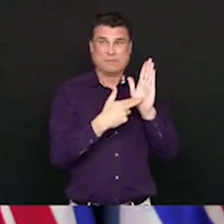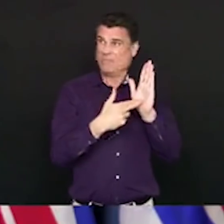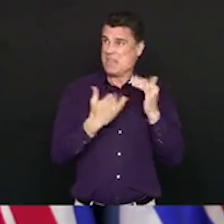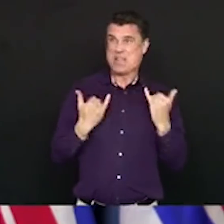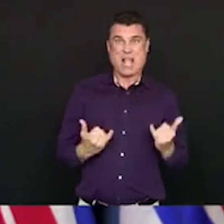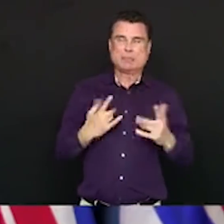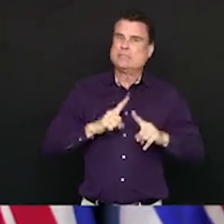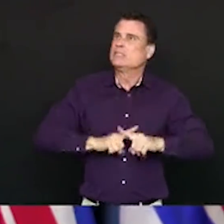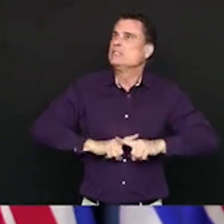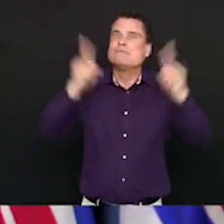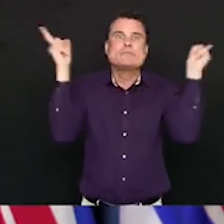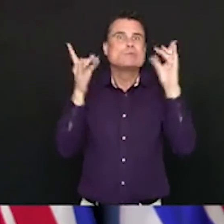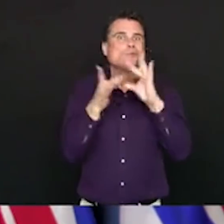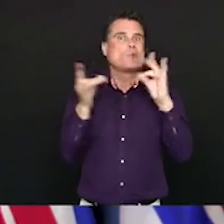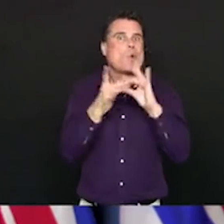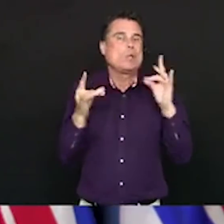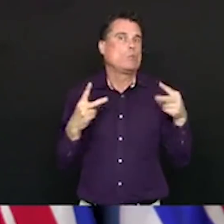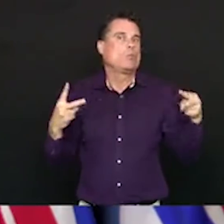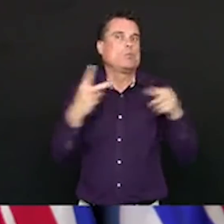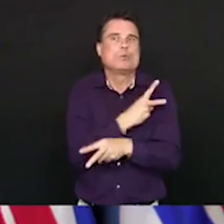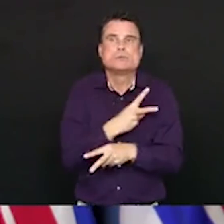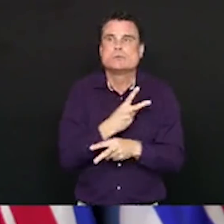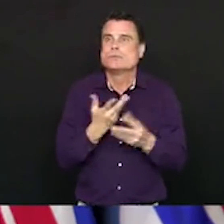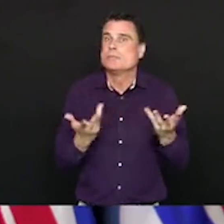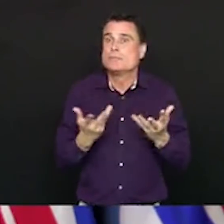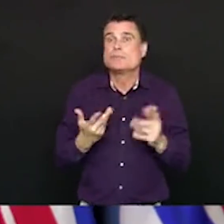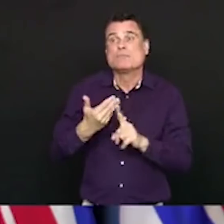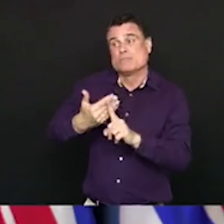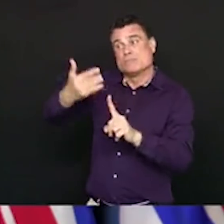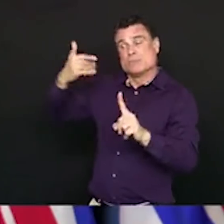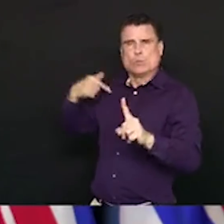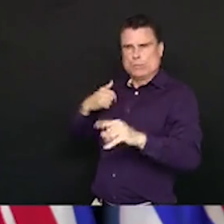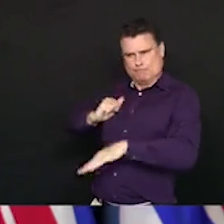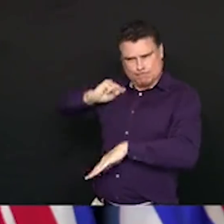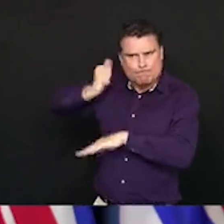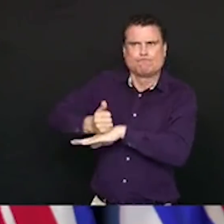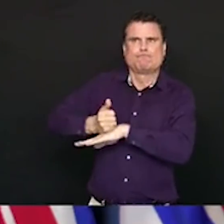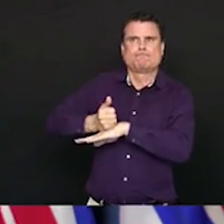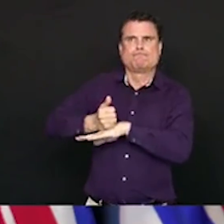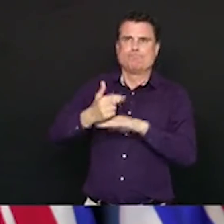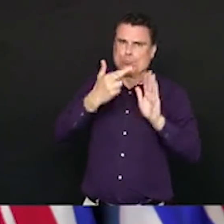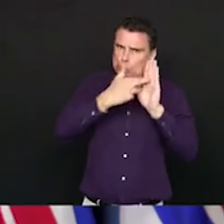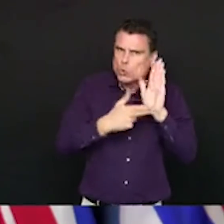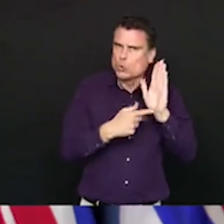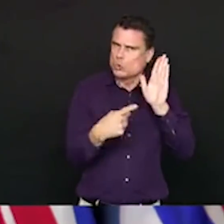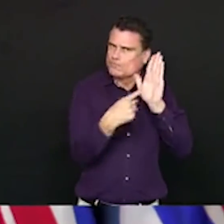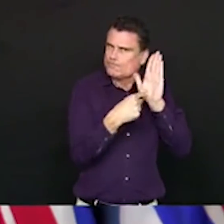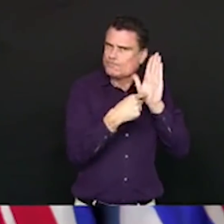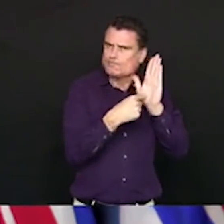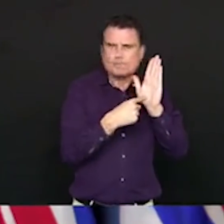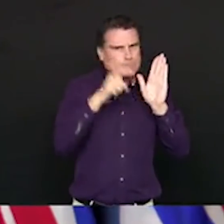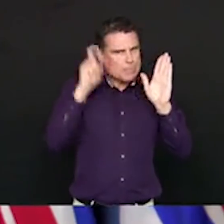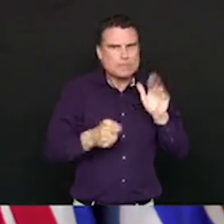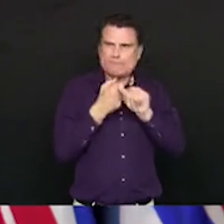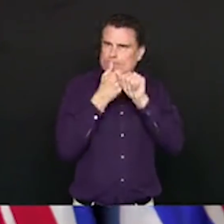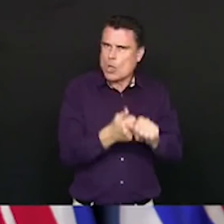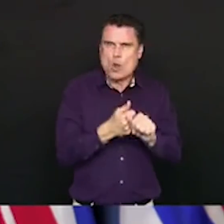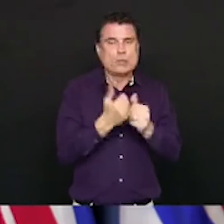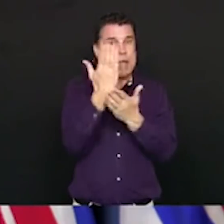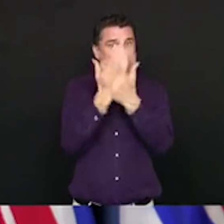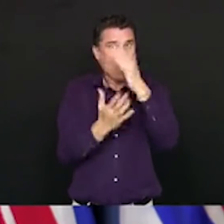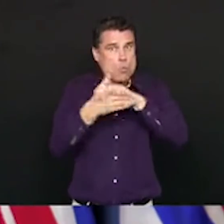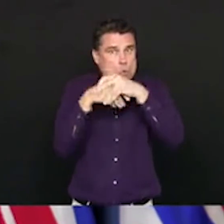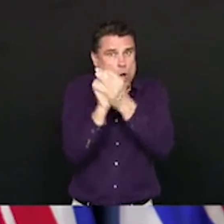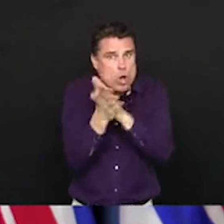our hands, sanitizing wherever possible our workplaces if we were at work or at home. These initiatives made a difference,